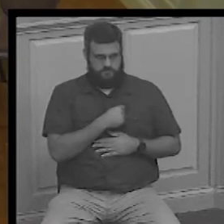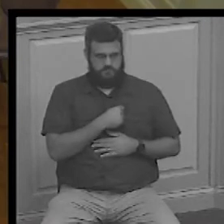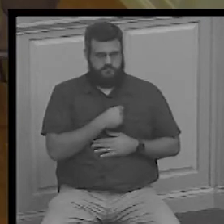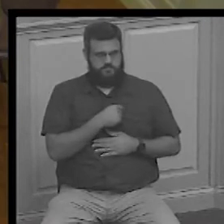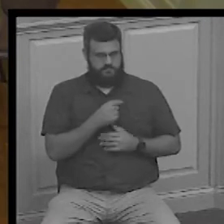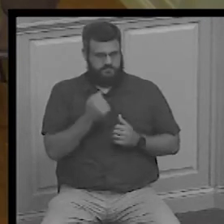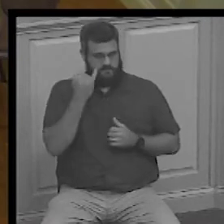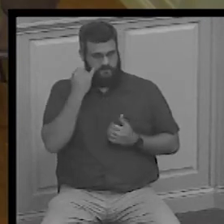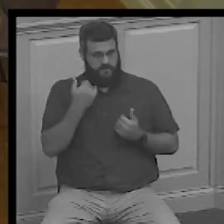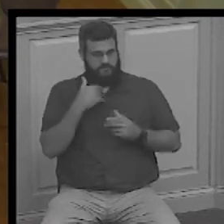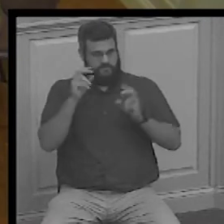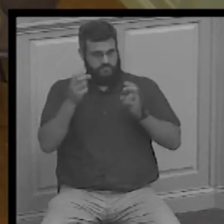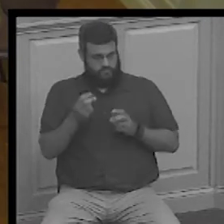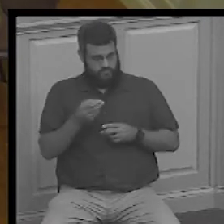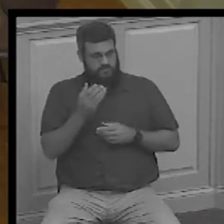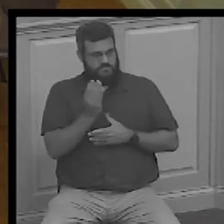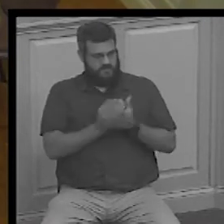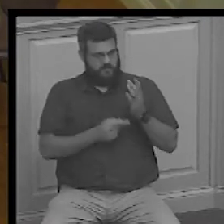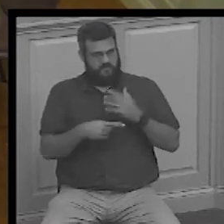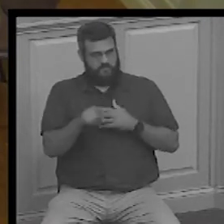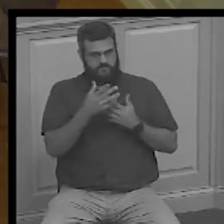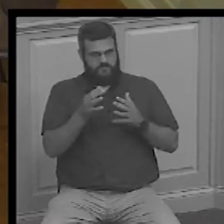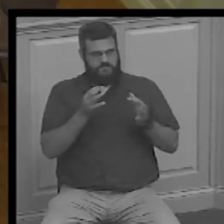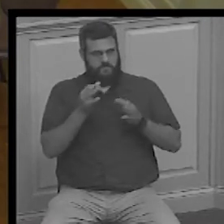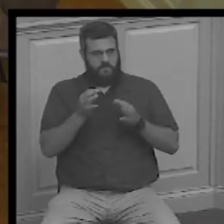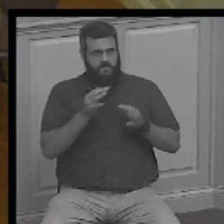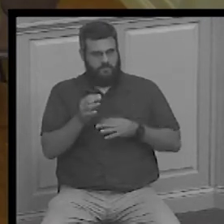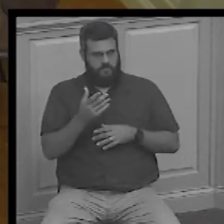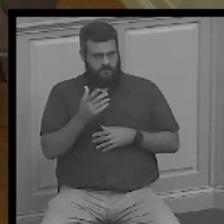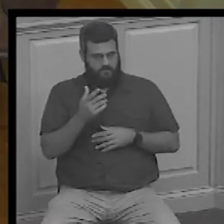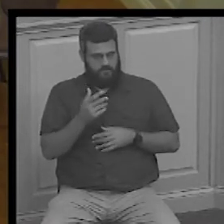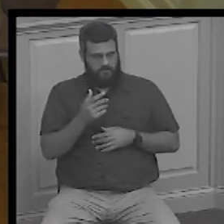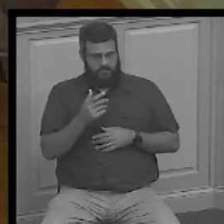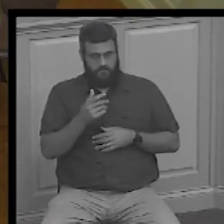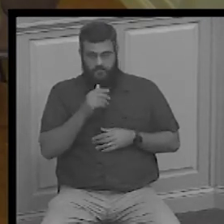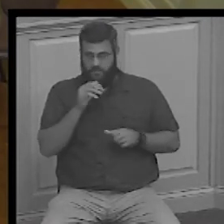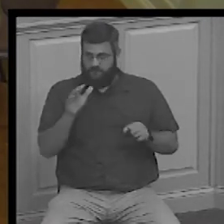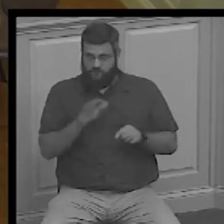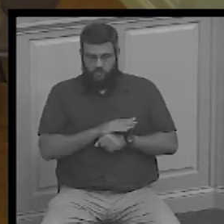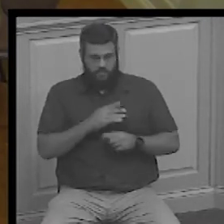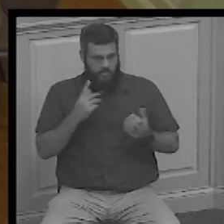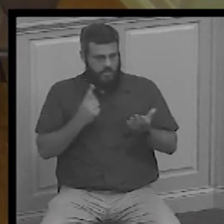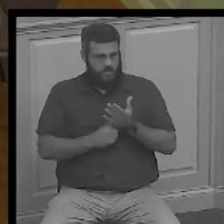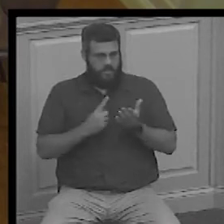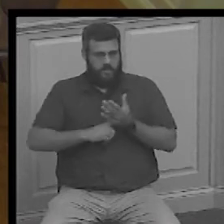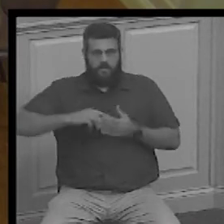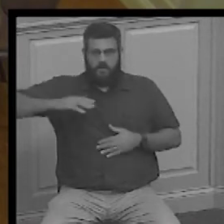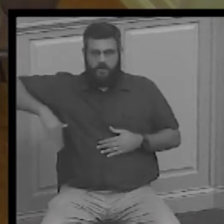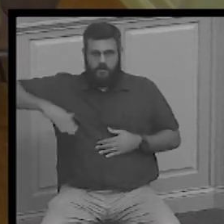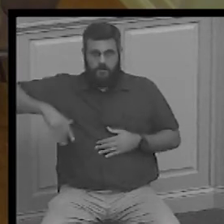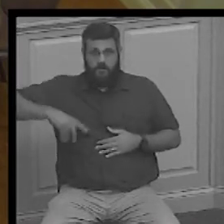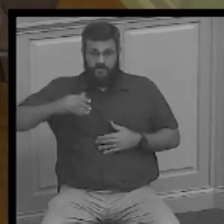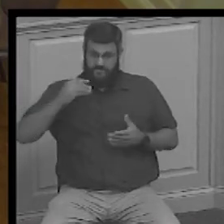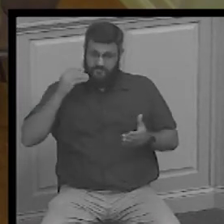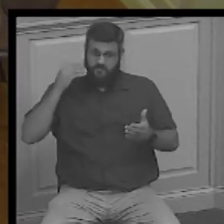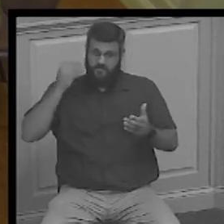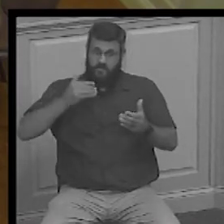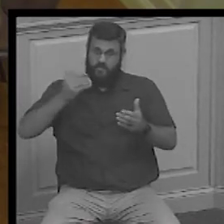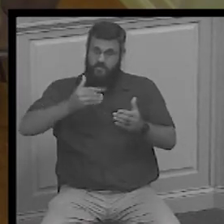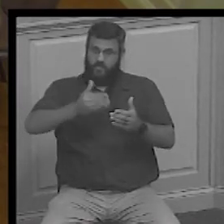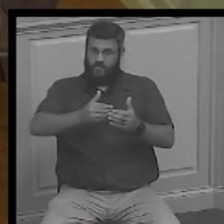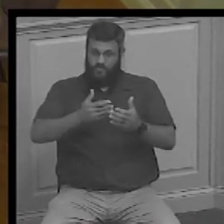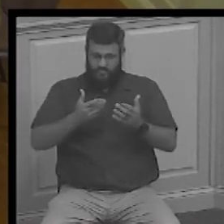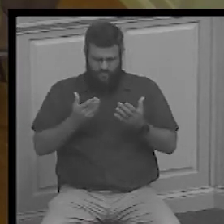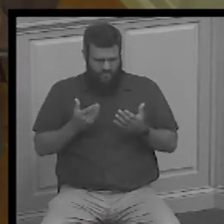issues, which you illustrated some of them tonight. I'm not sure if they're completely fleshed out yet, so, but you're getting closer, it sounds like.